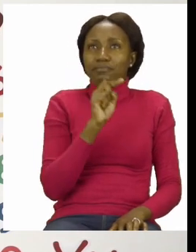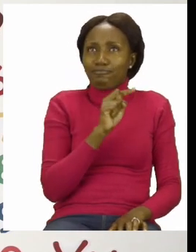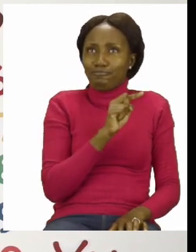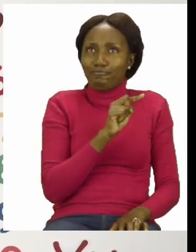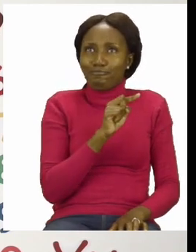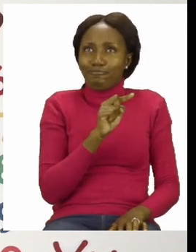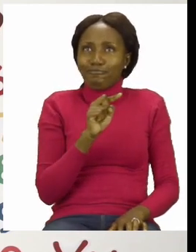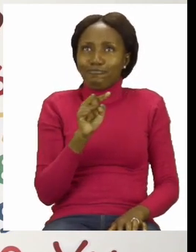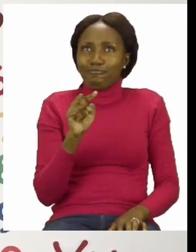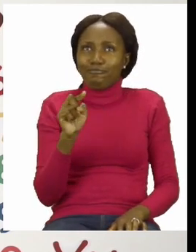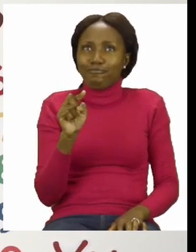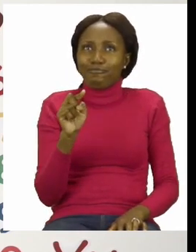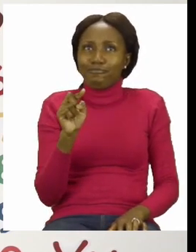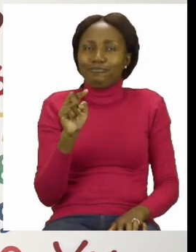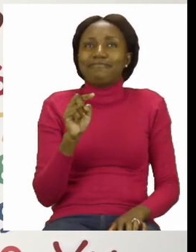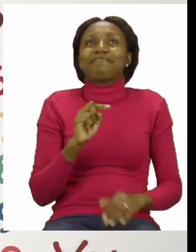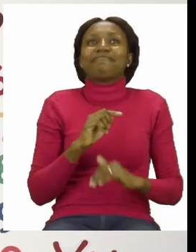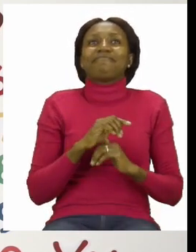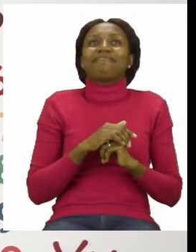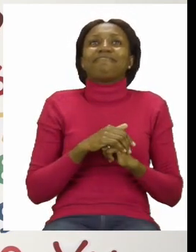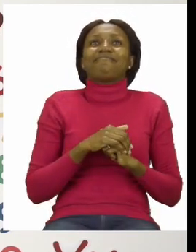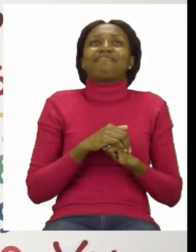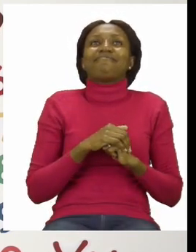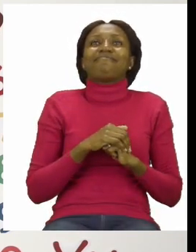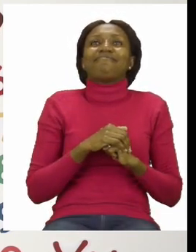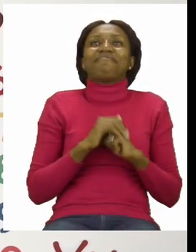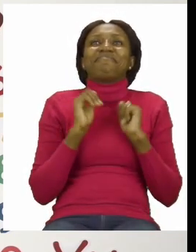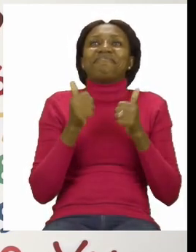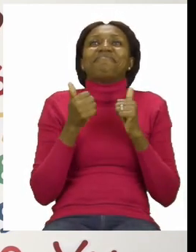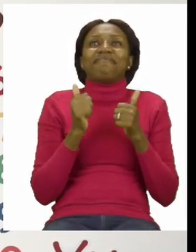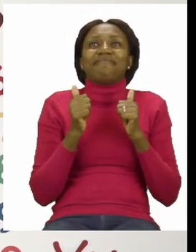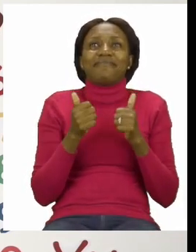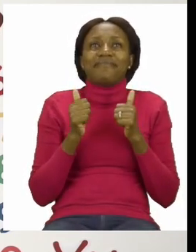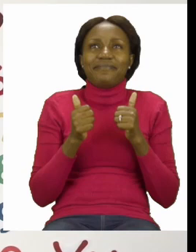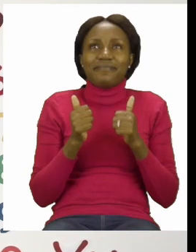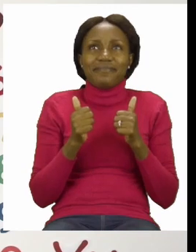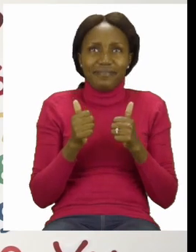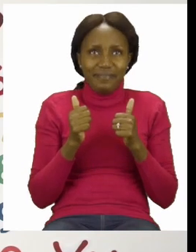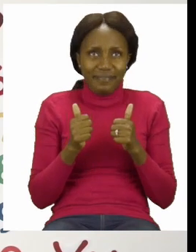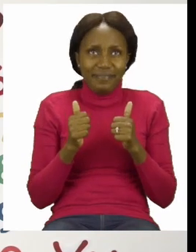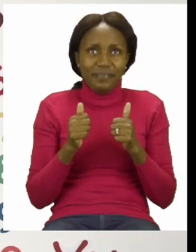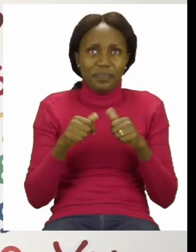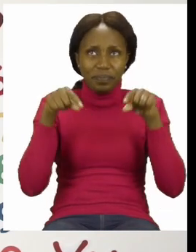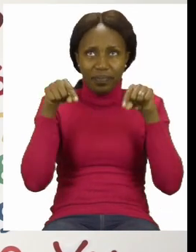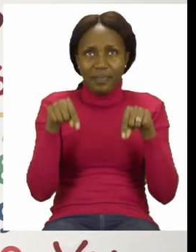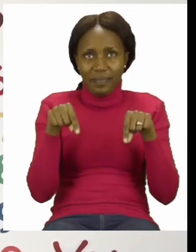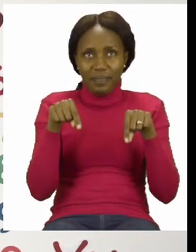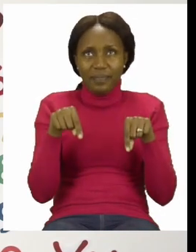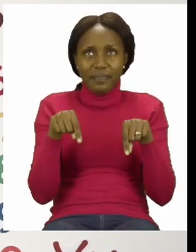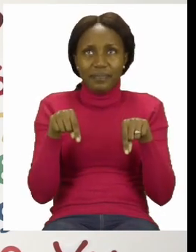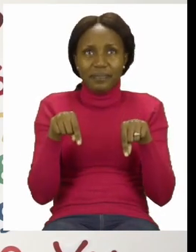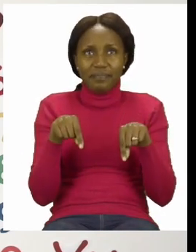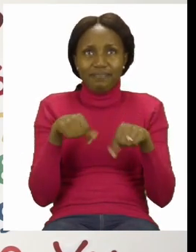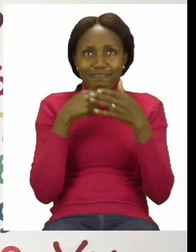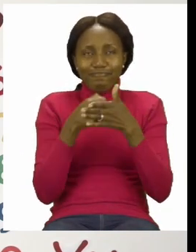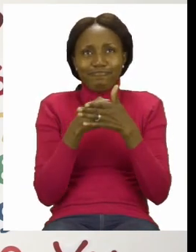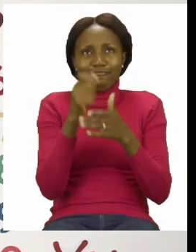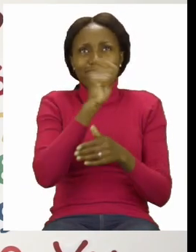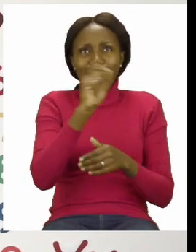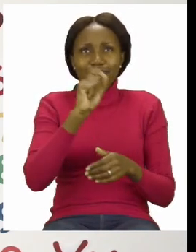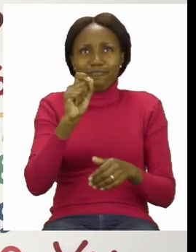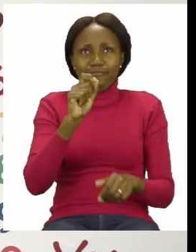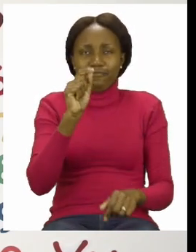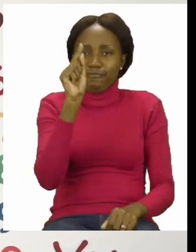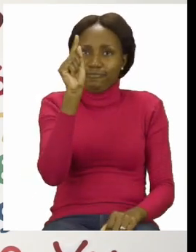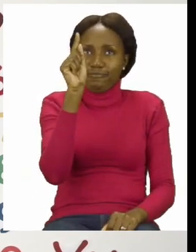and third line across. Well done. Now we're going to try and write it. So I'd